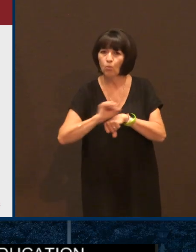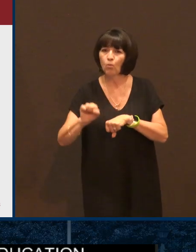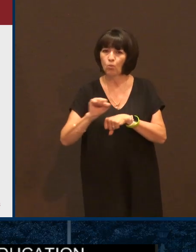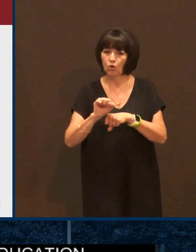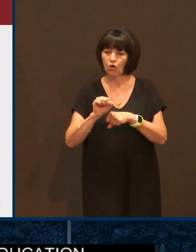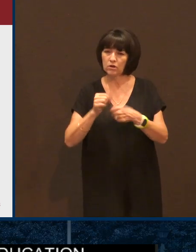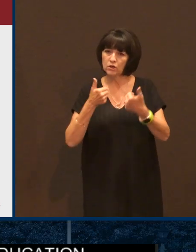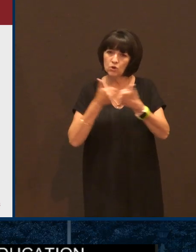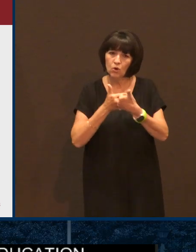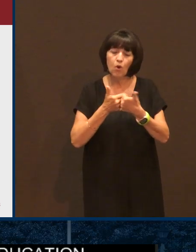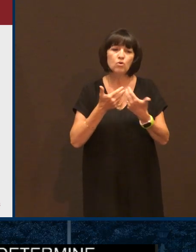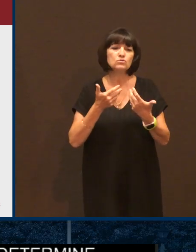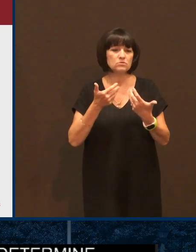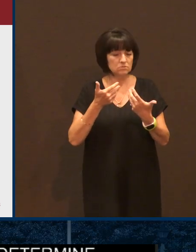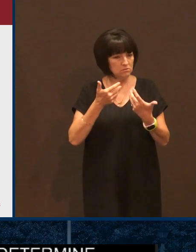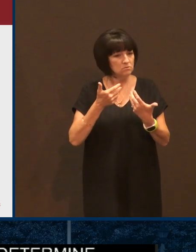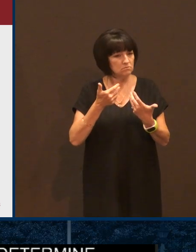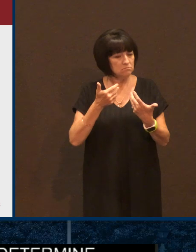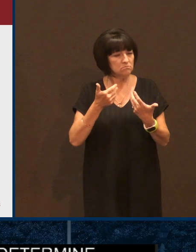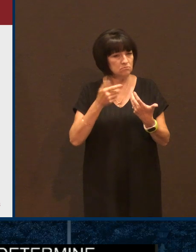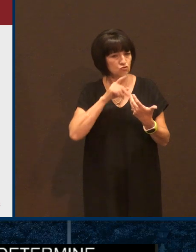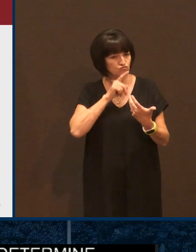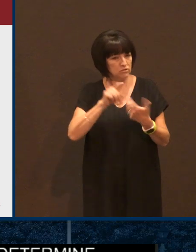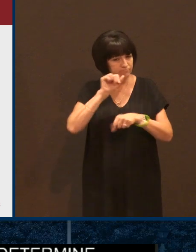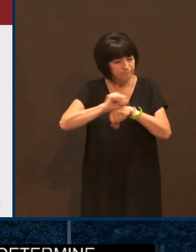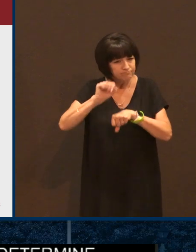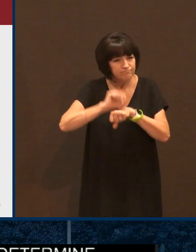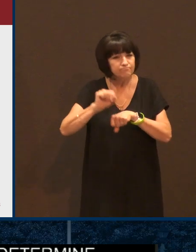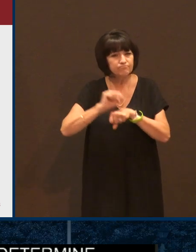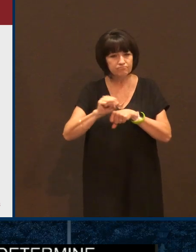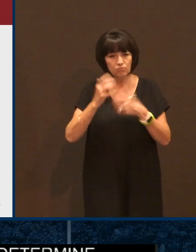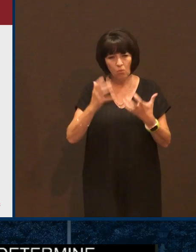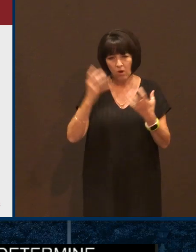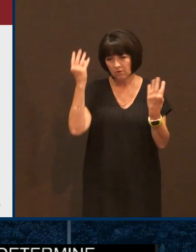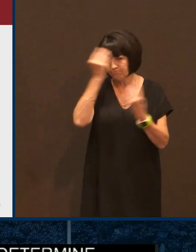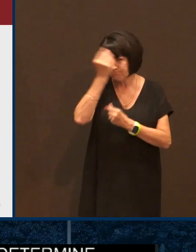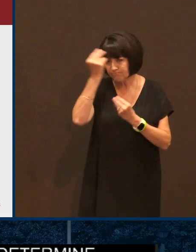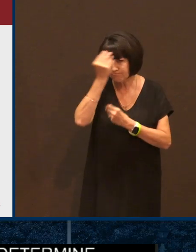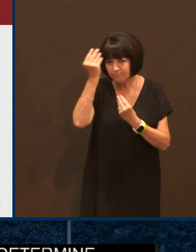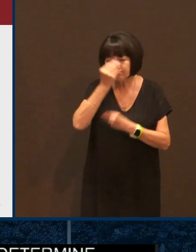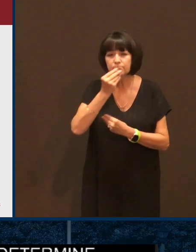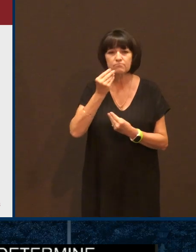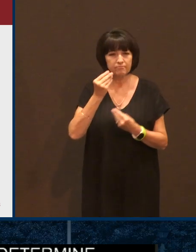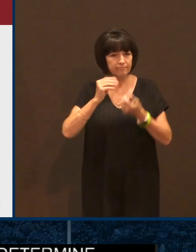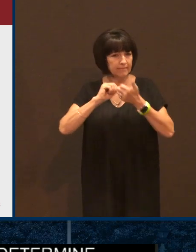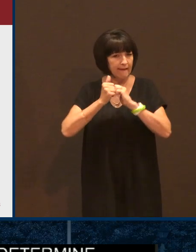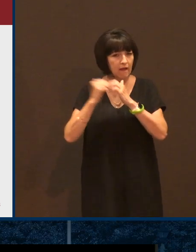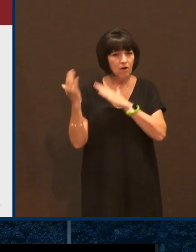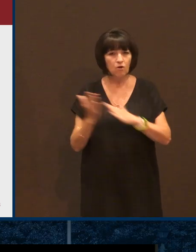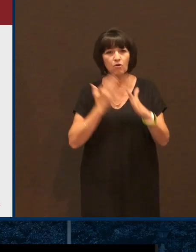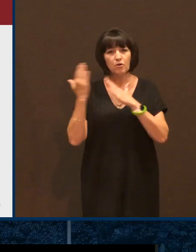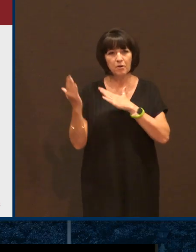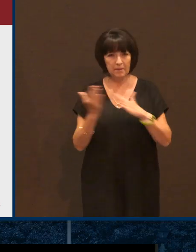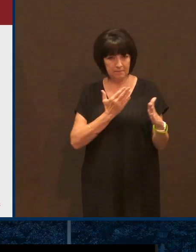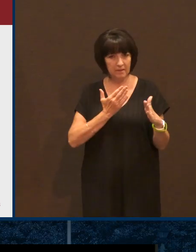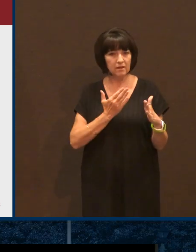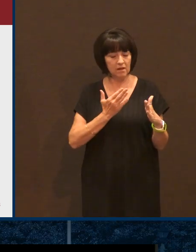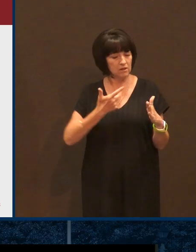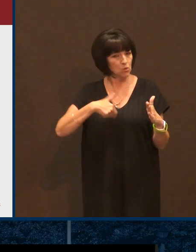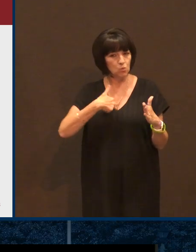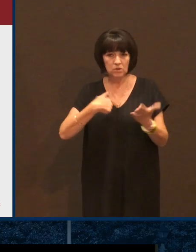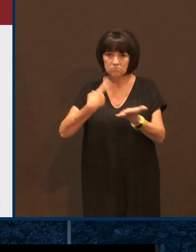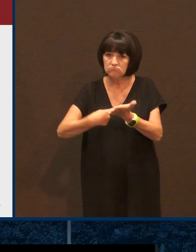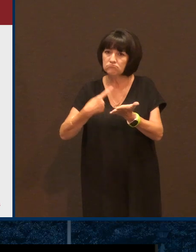to get kids back into schools. We've talked a lot about face coverings at these press briefings. The science